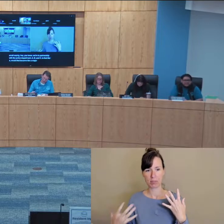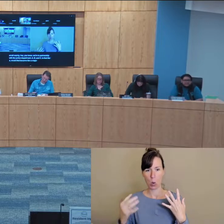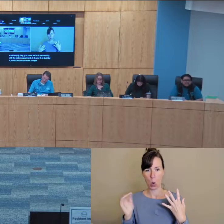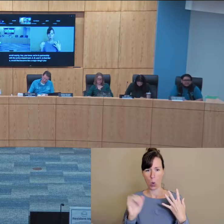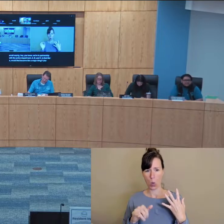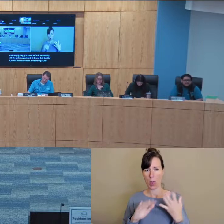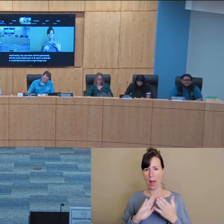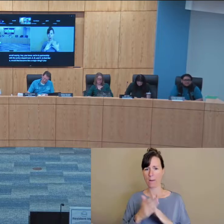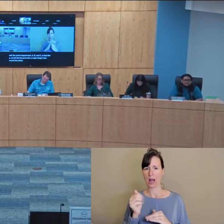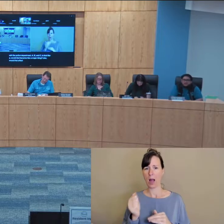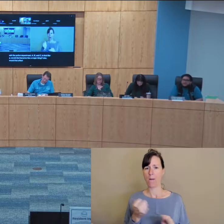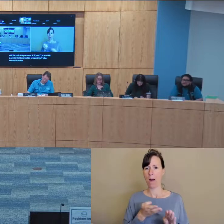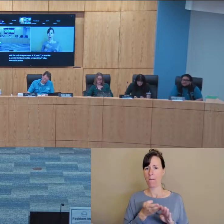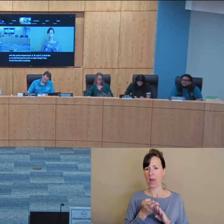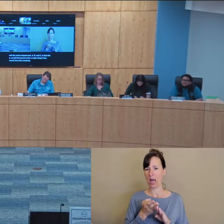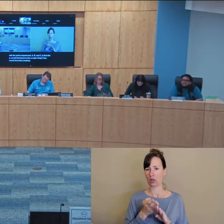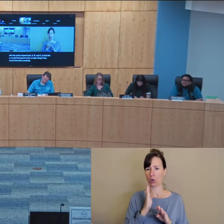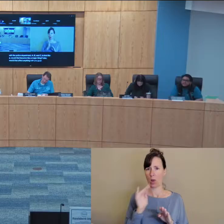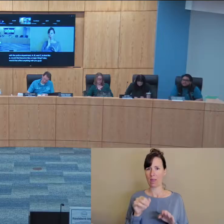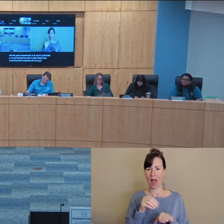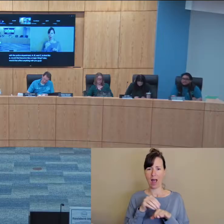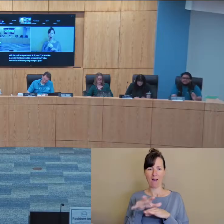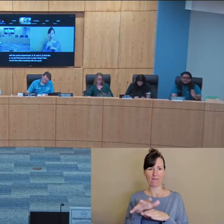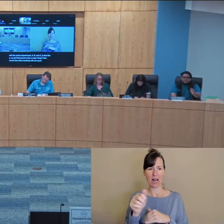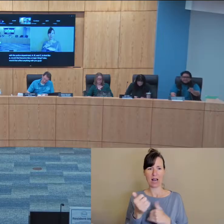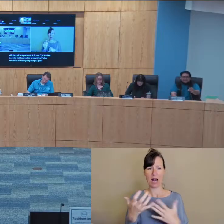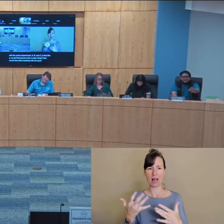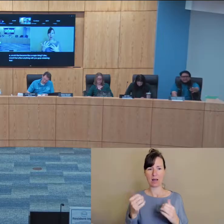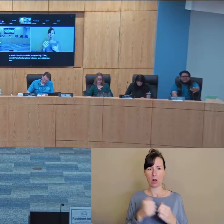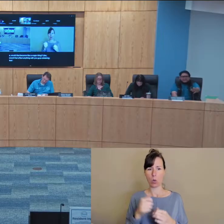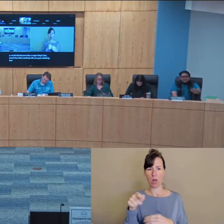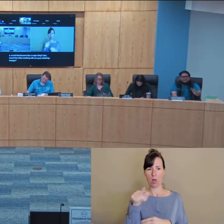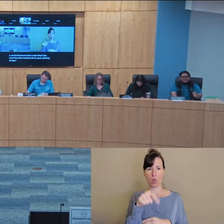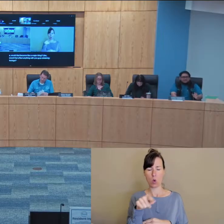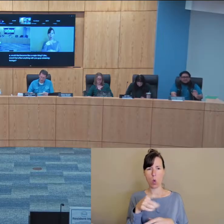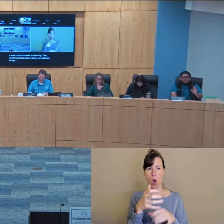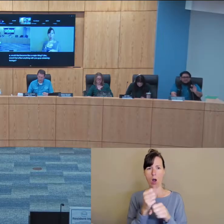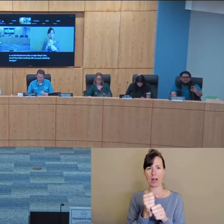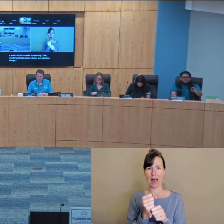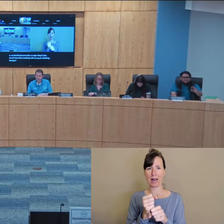that affect anything with you guys obtaining footage?